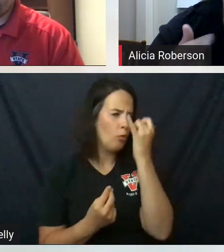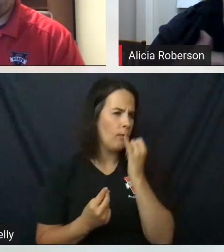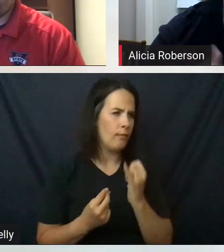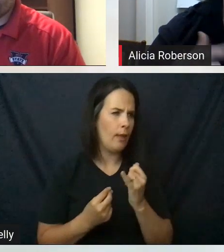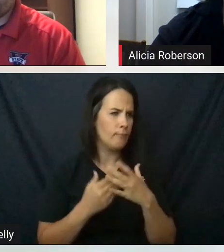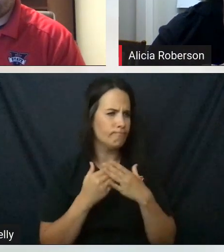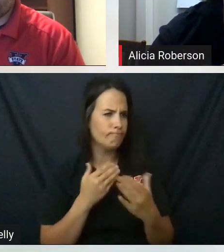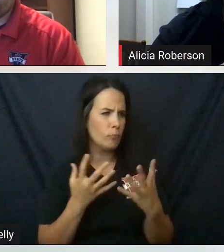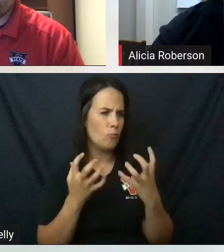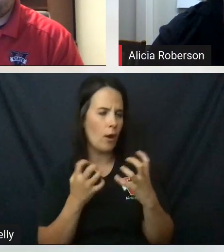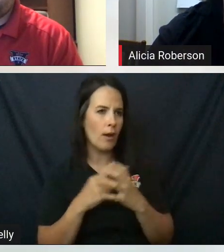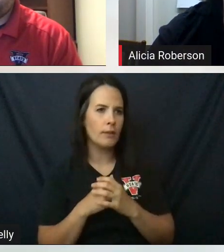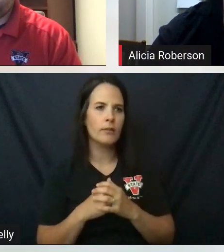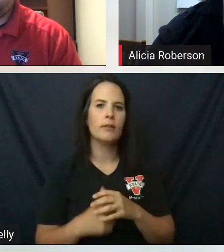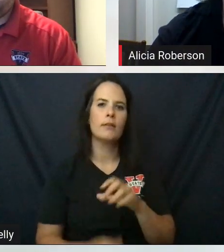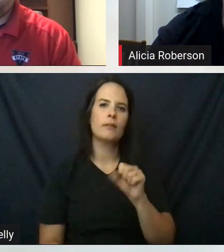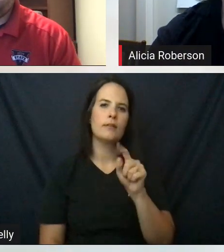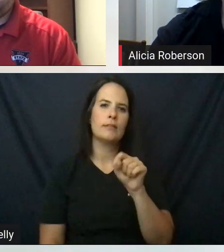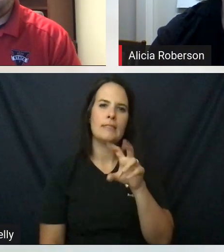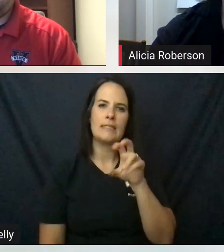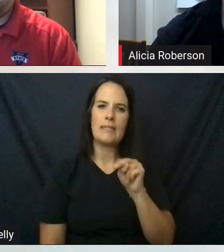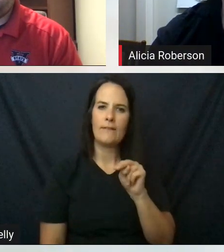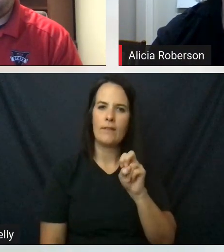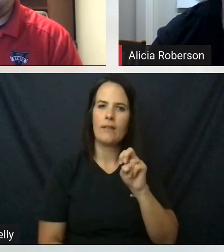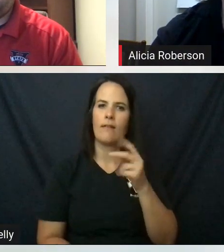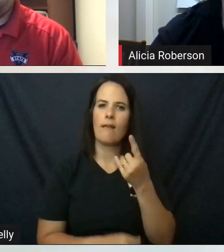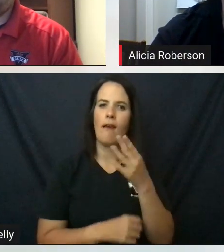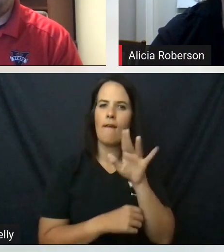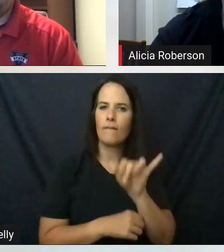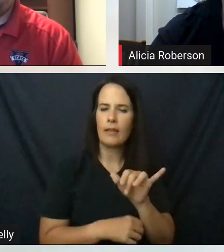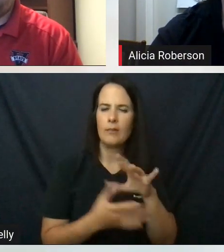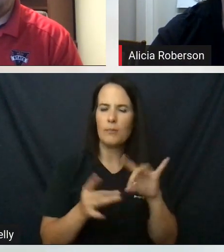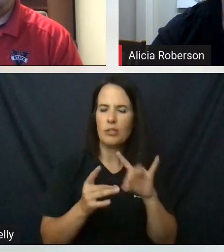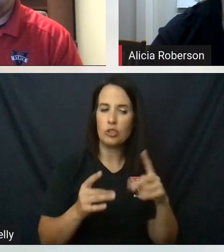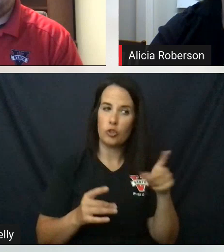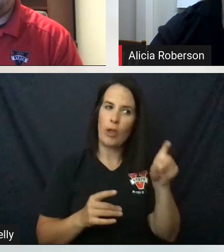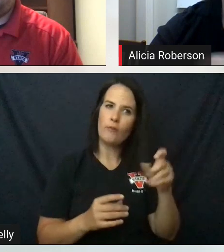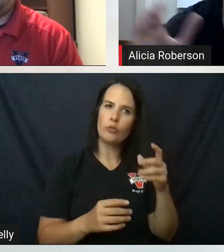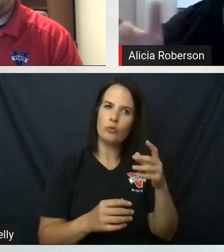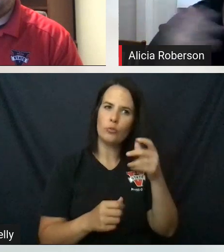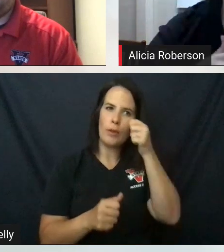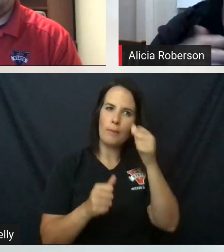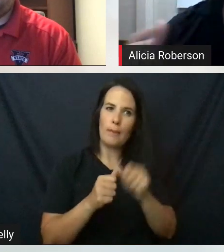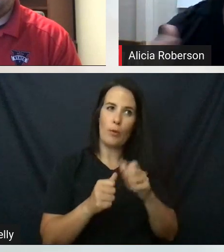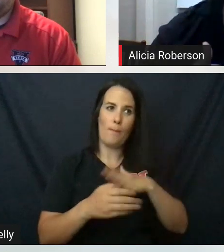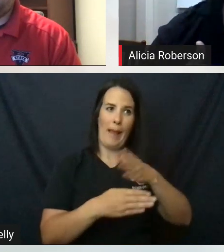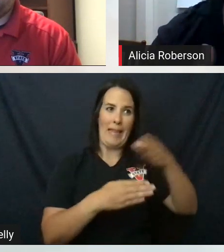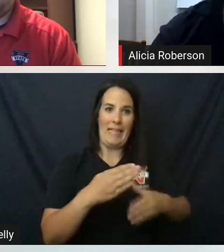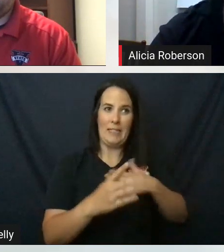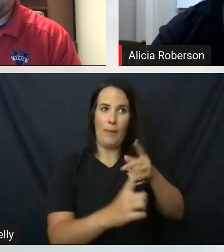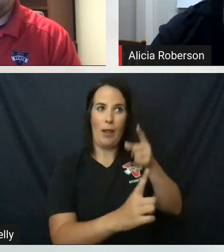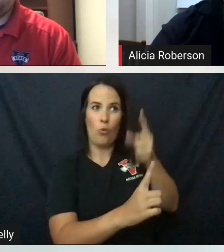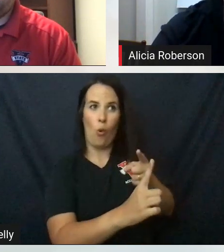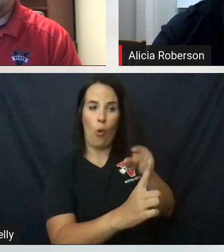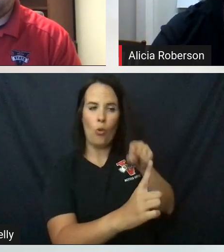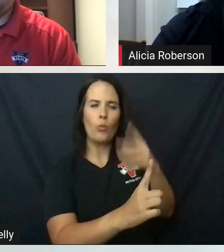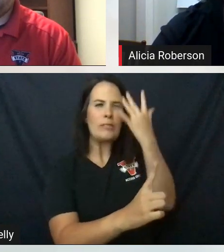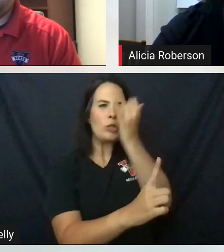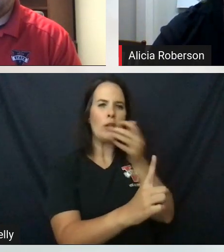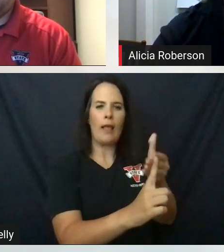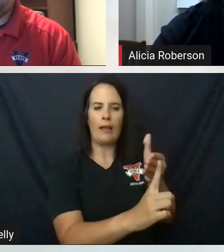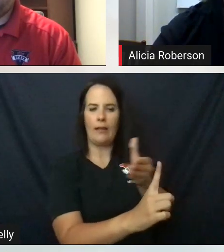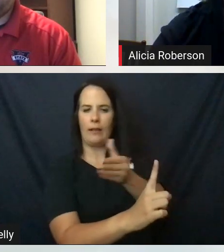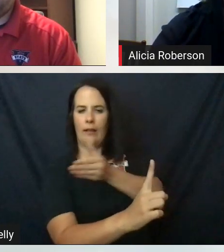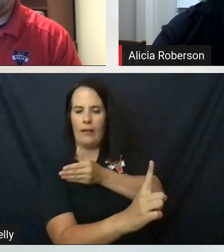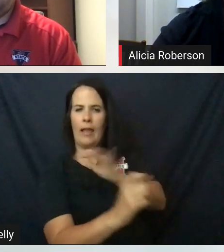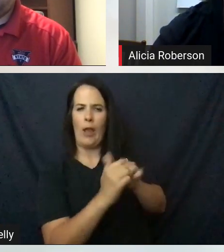keep, Stephen Covey talks about you got to keep the end in mind. And so, and along the way, you're adding things. You're adding